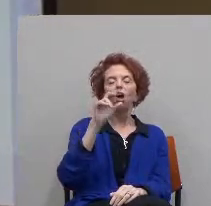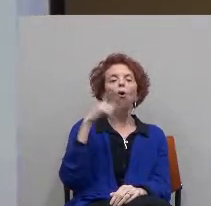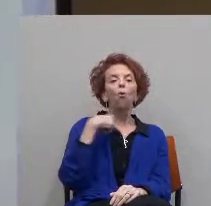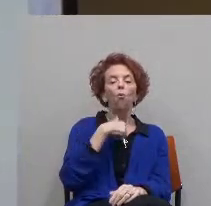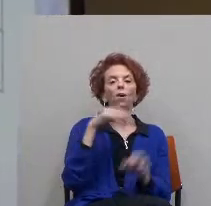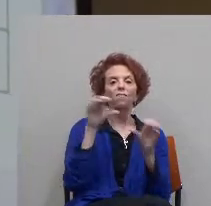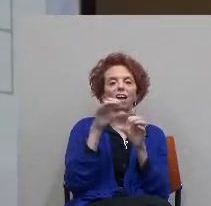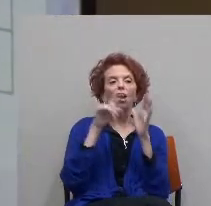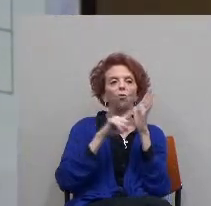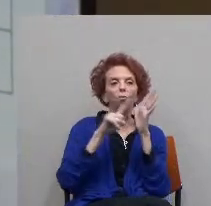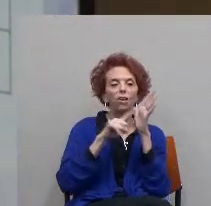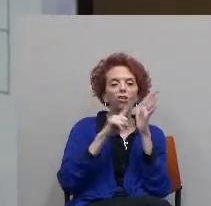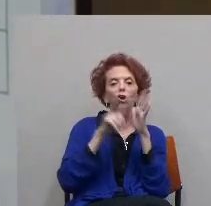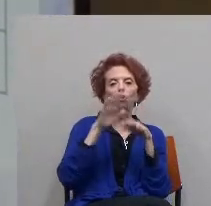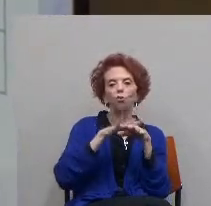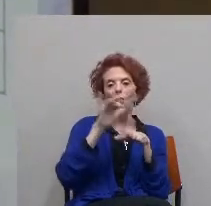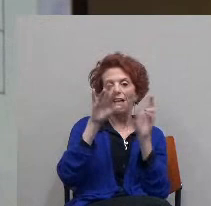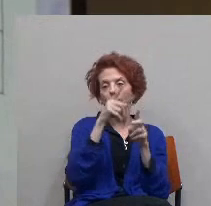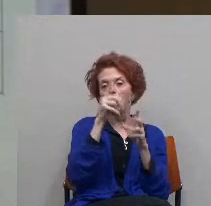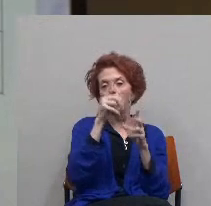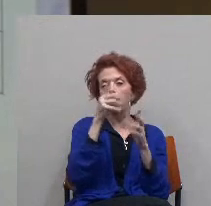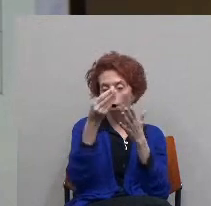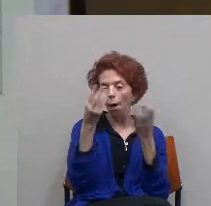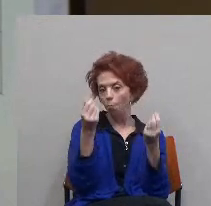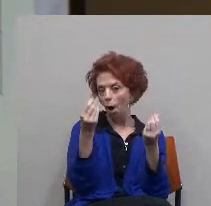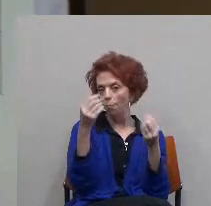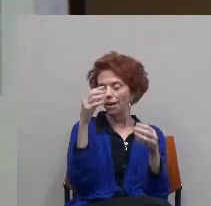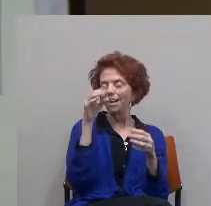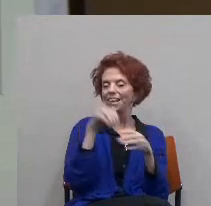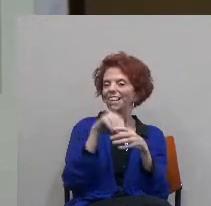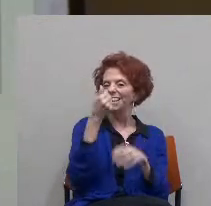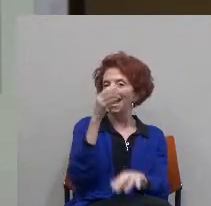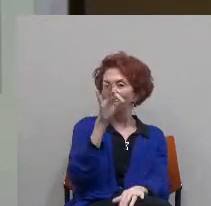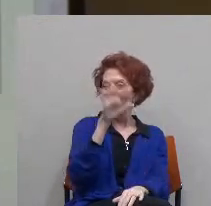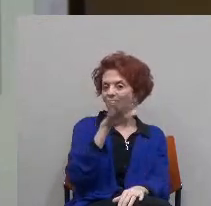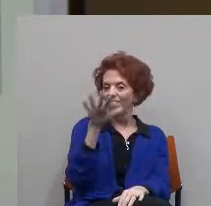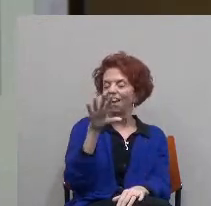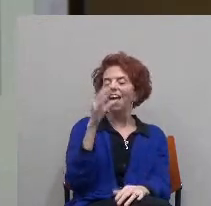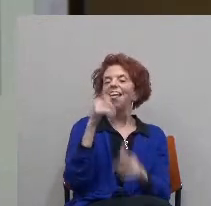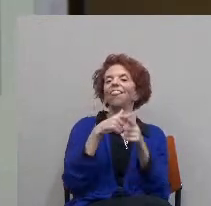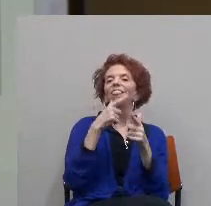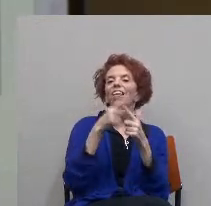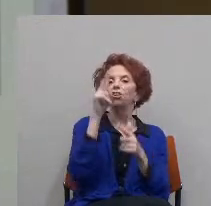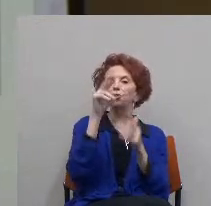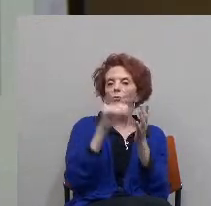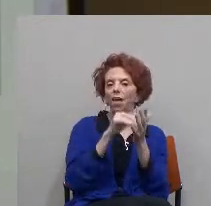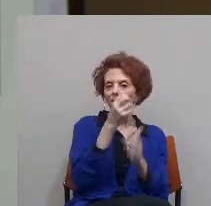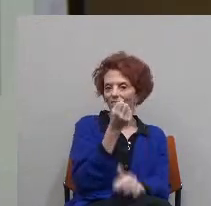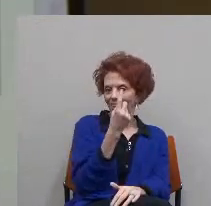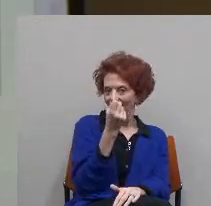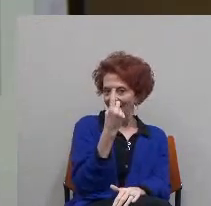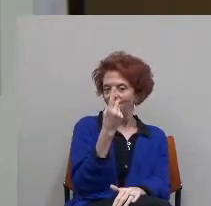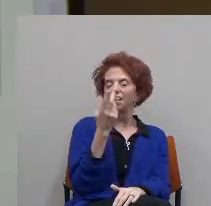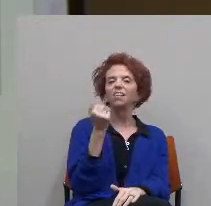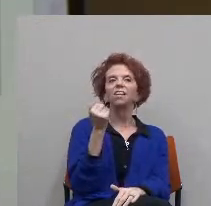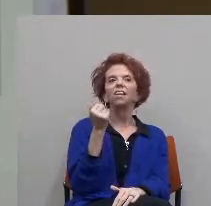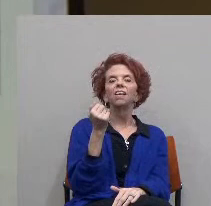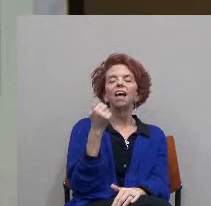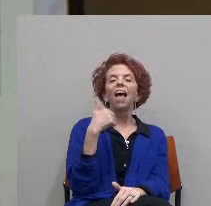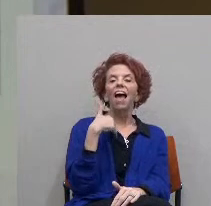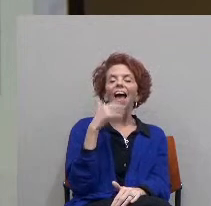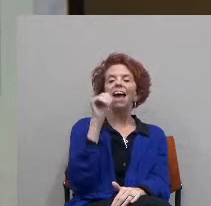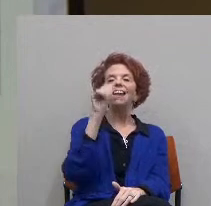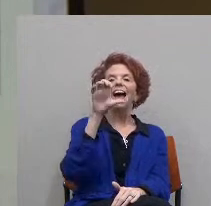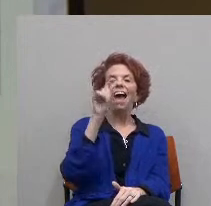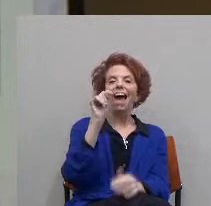historical research on this topic. But you bought some property in 1955. In 2011, there was an